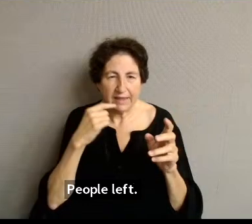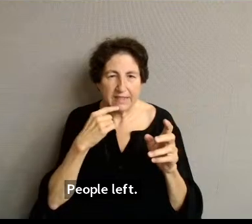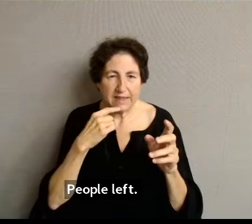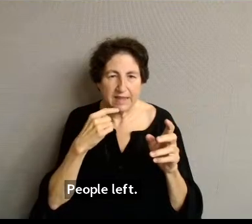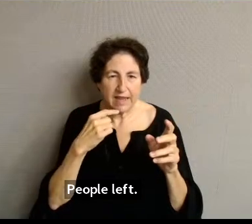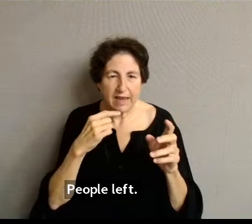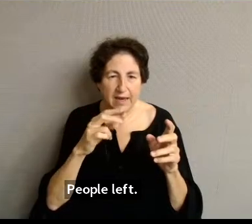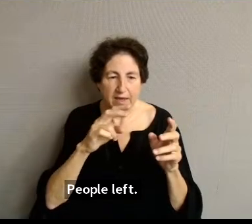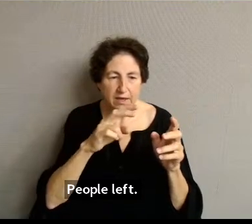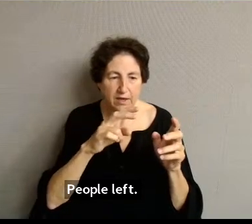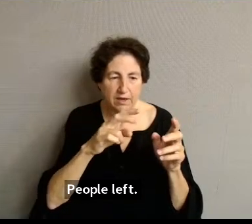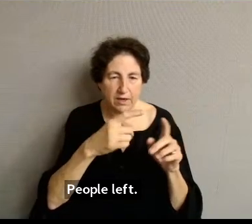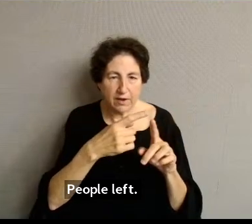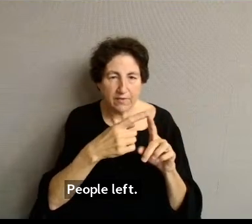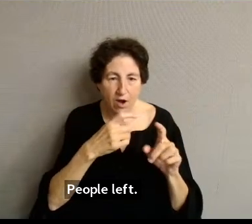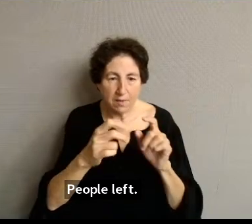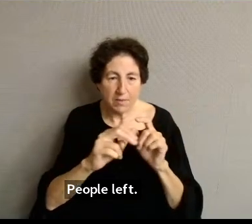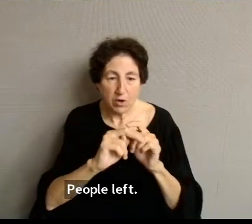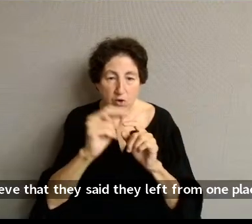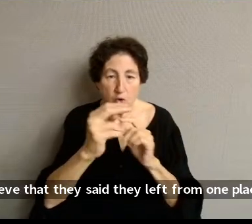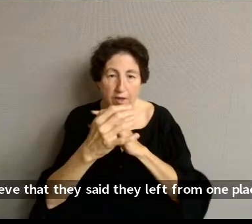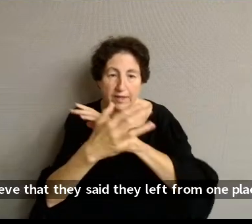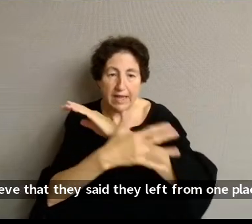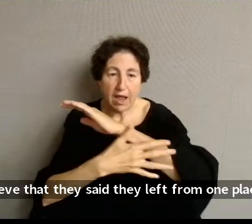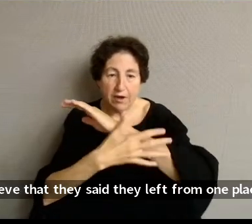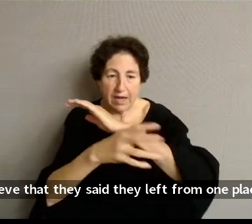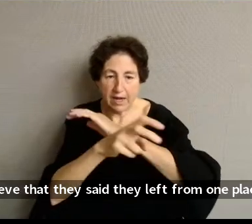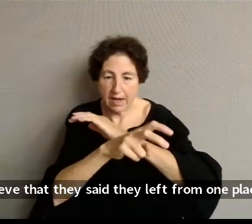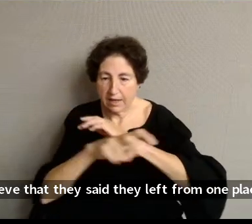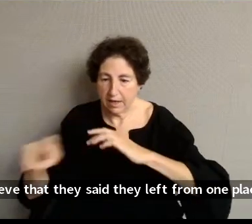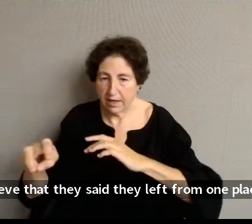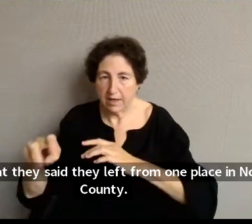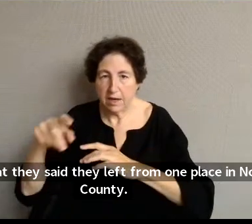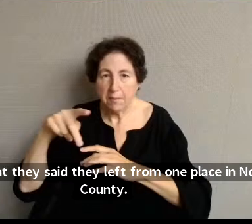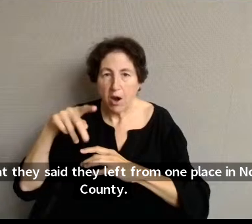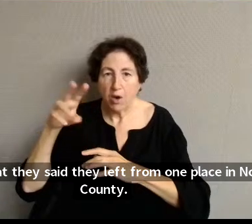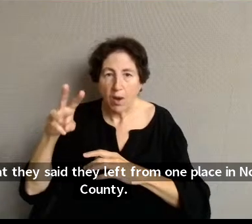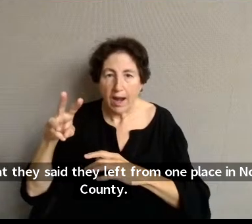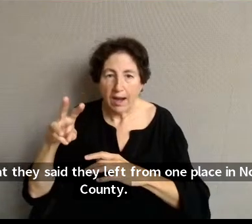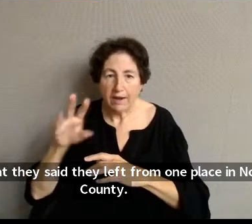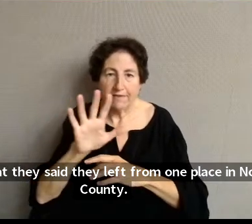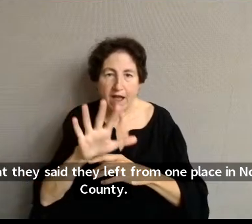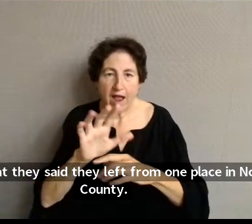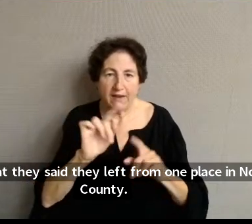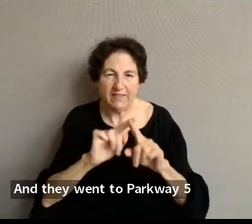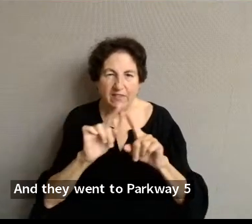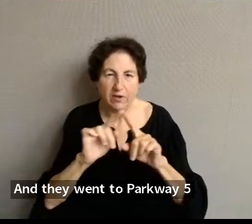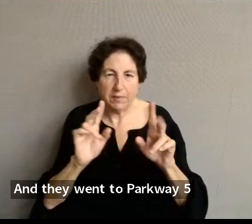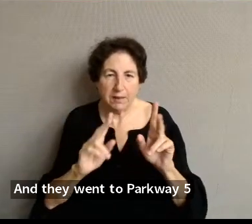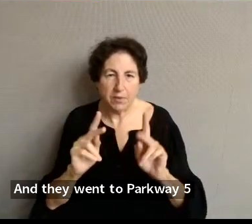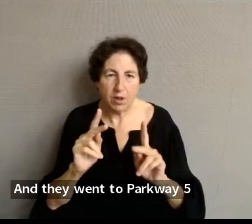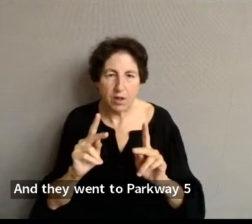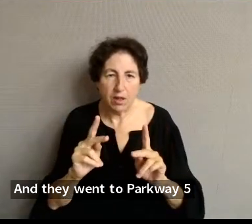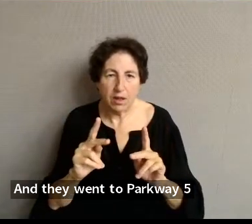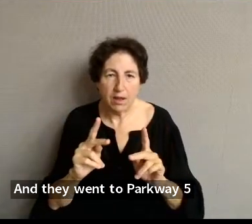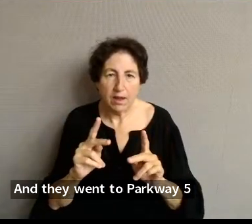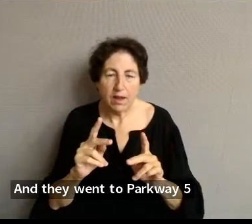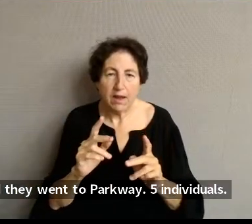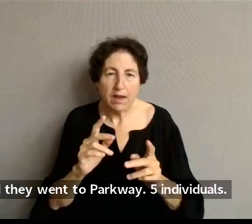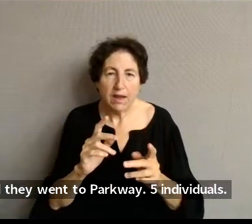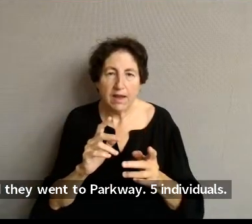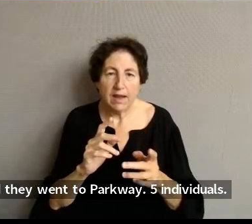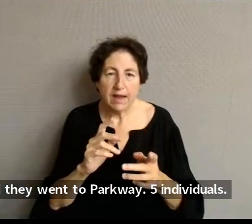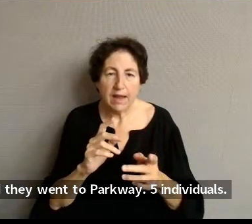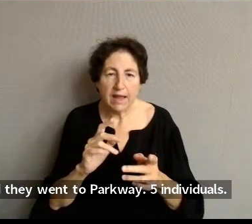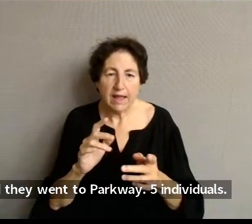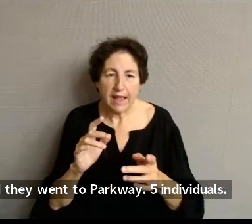left from one place in North County and they went to Parkway, 5 individuals, and that they